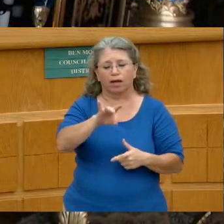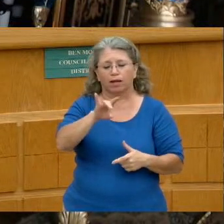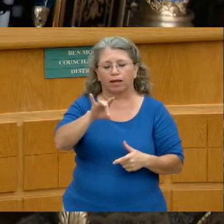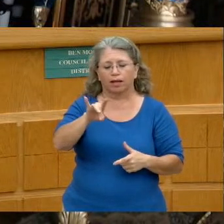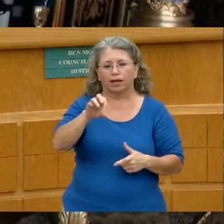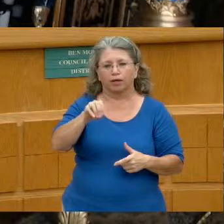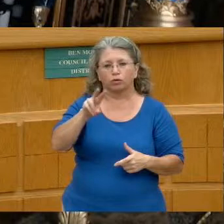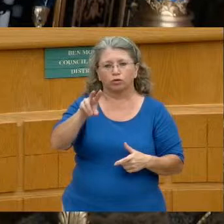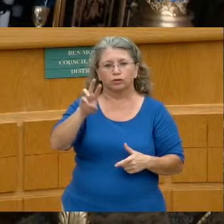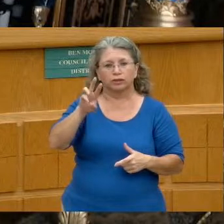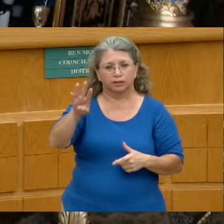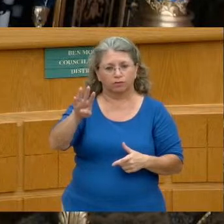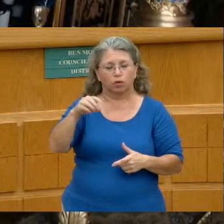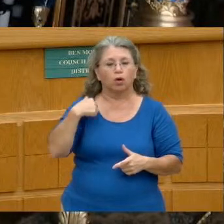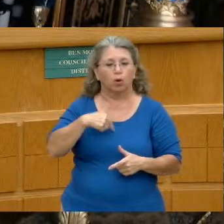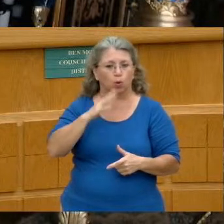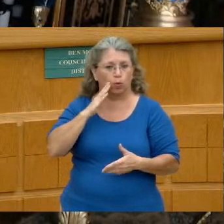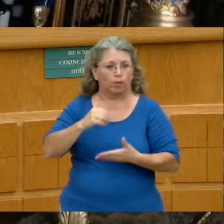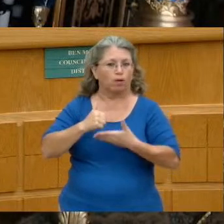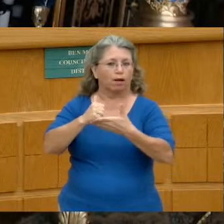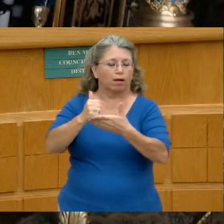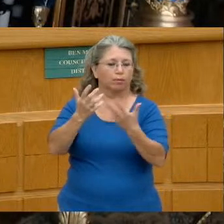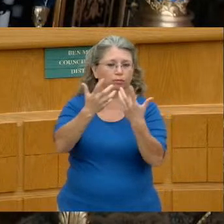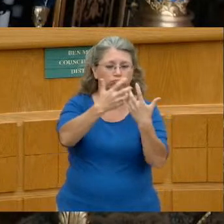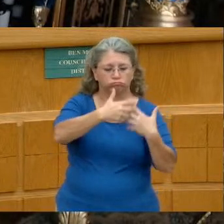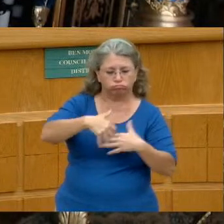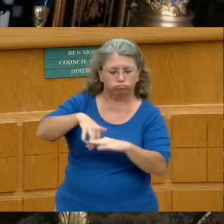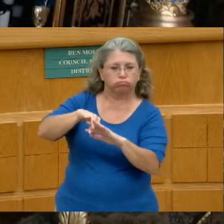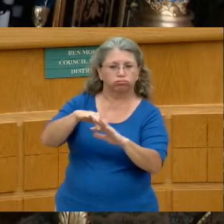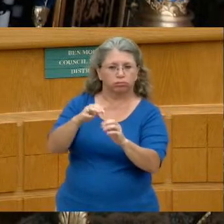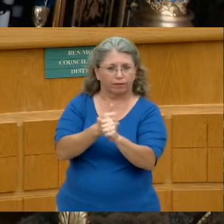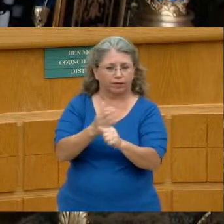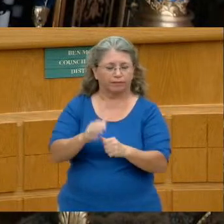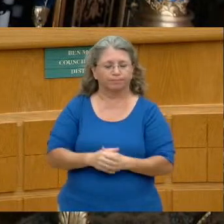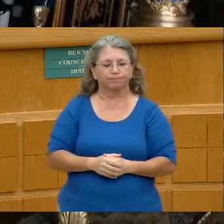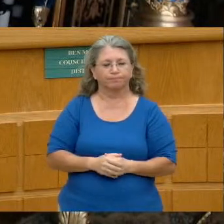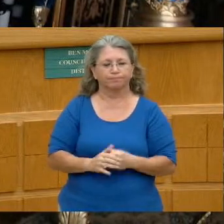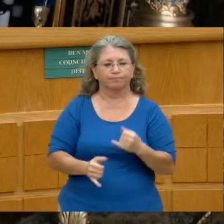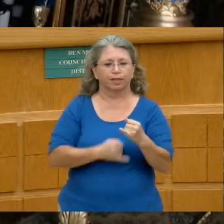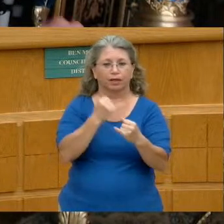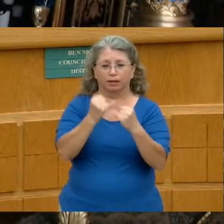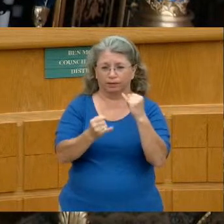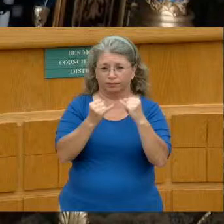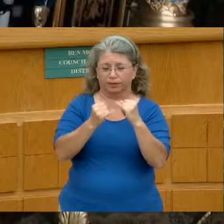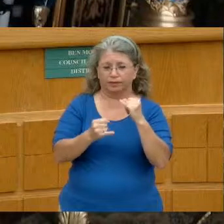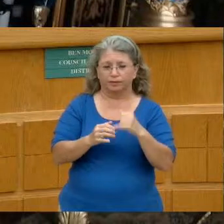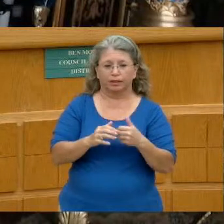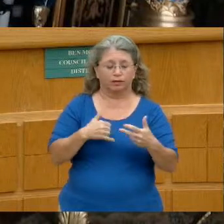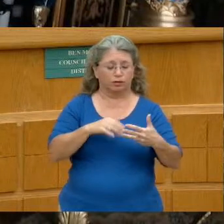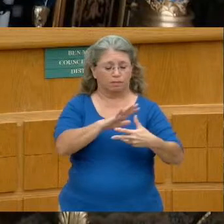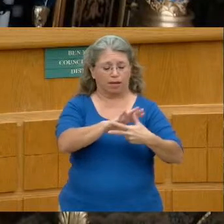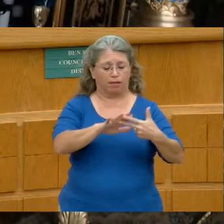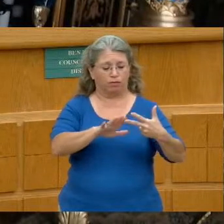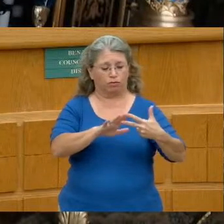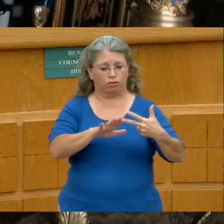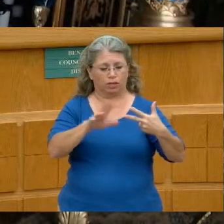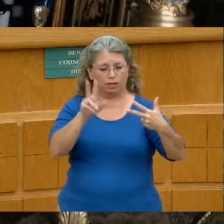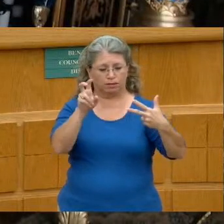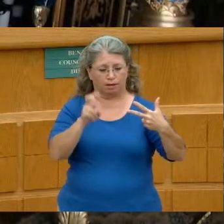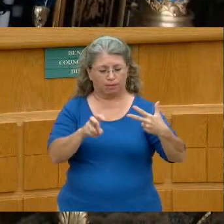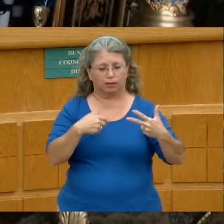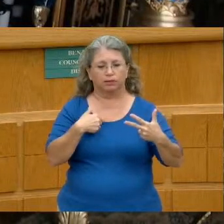888-0264 and we will help you get organized. Finally, let me say those are my 3 topics. I'm